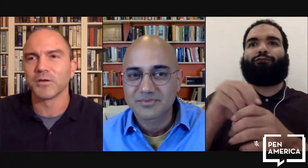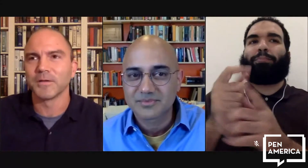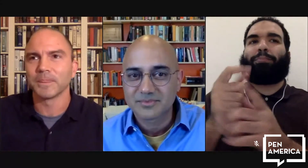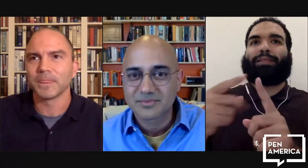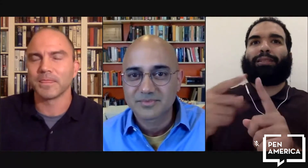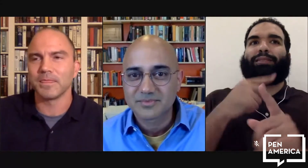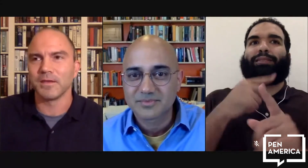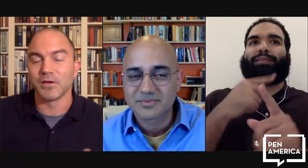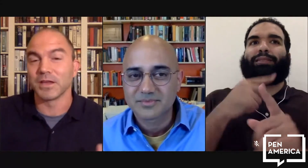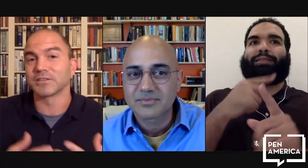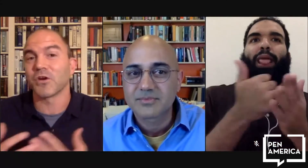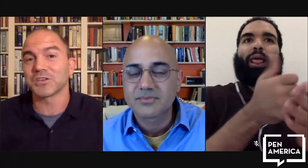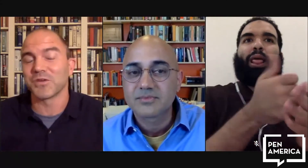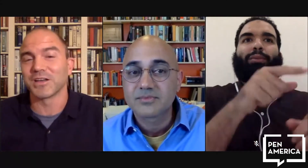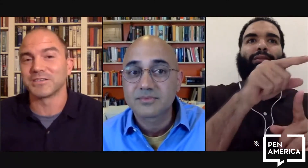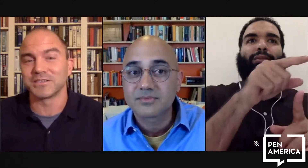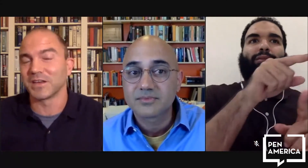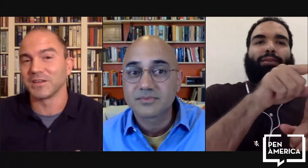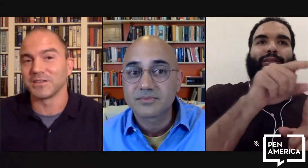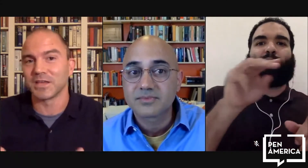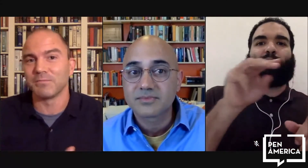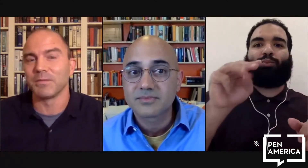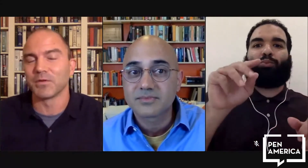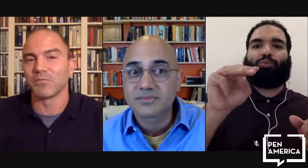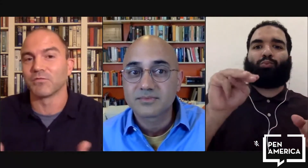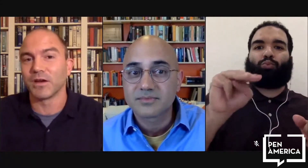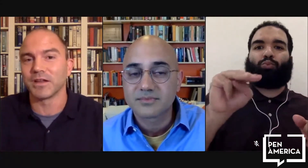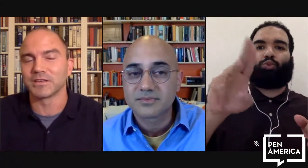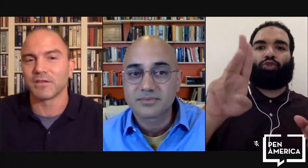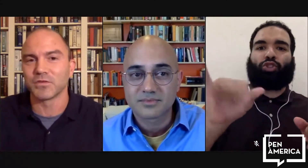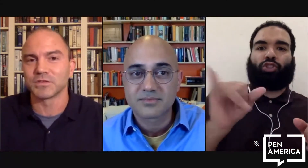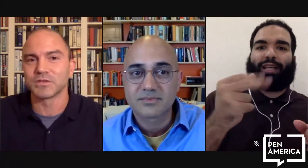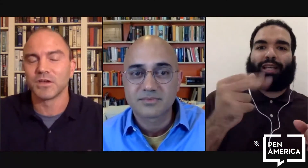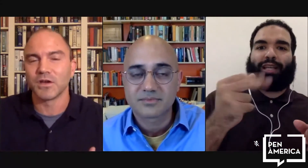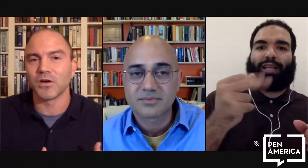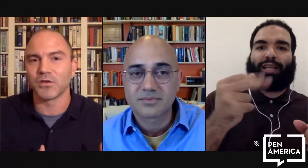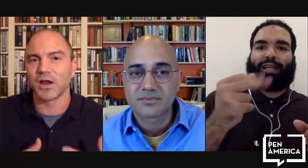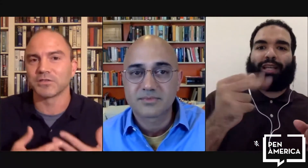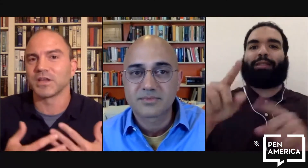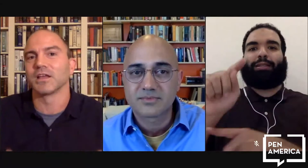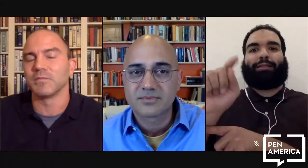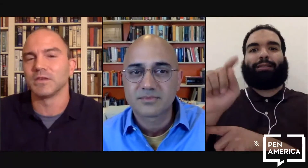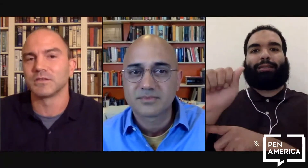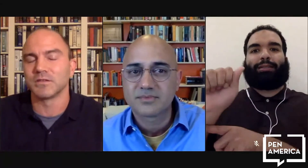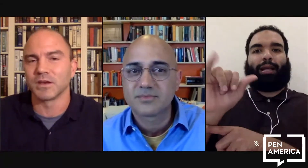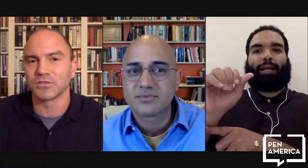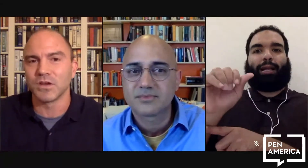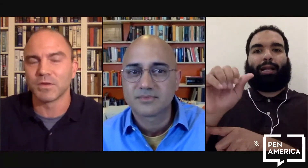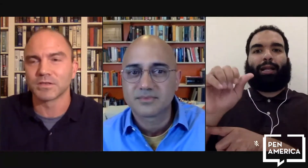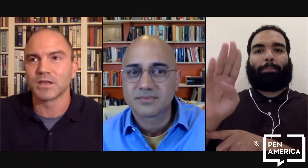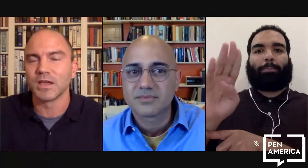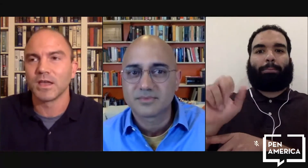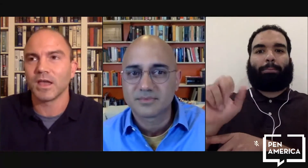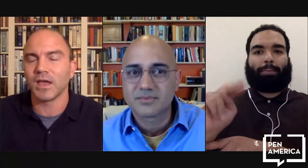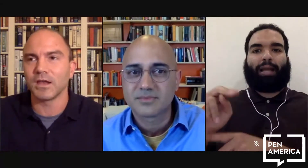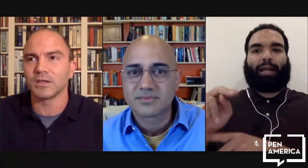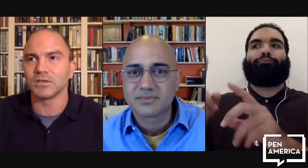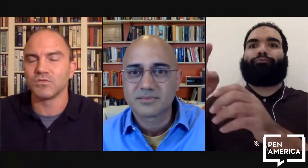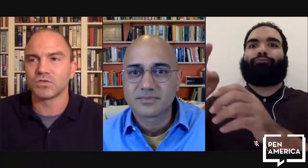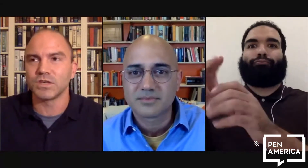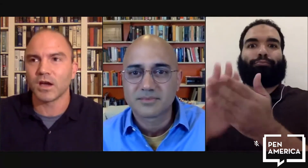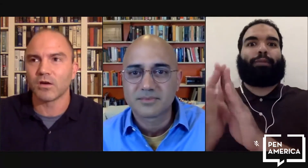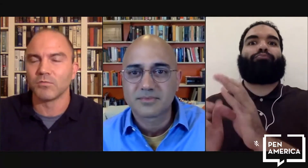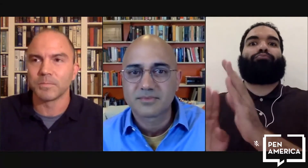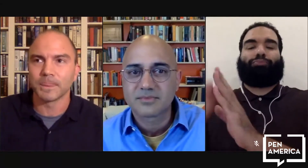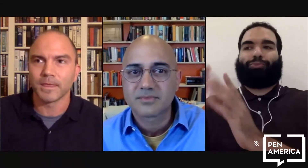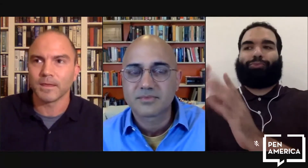power, he gets crosswise. Suddenly the same people that were funding his efforts are now telling him he's an extremist. And you